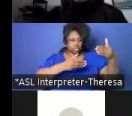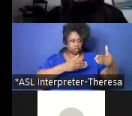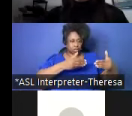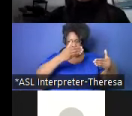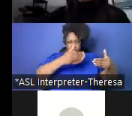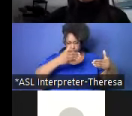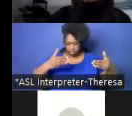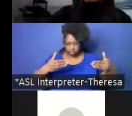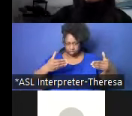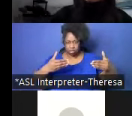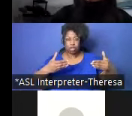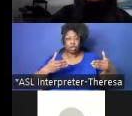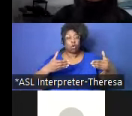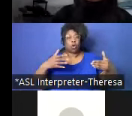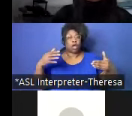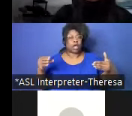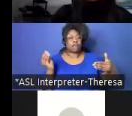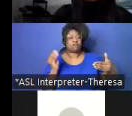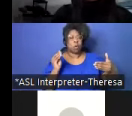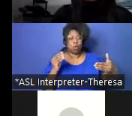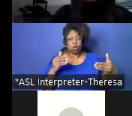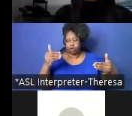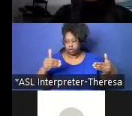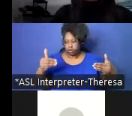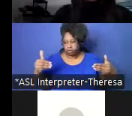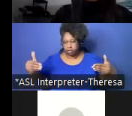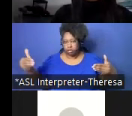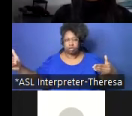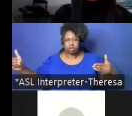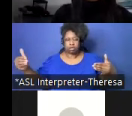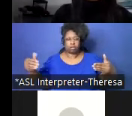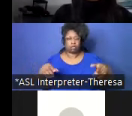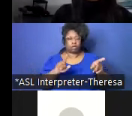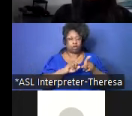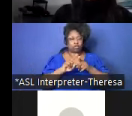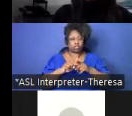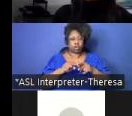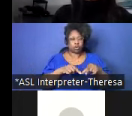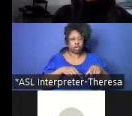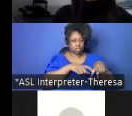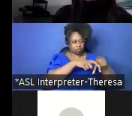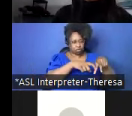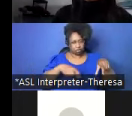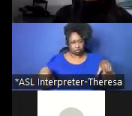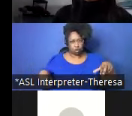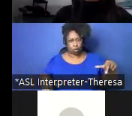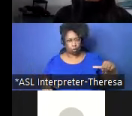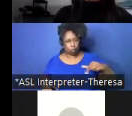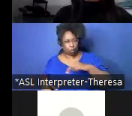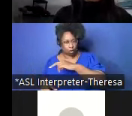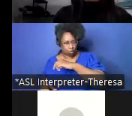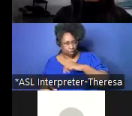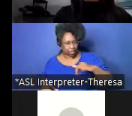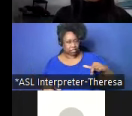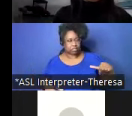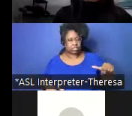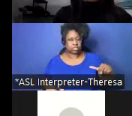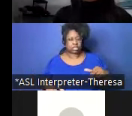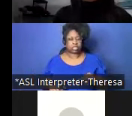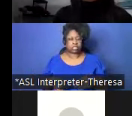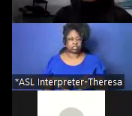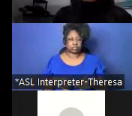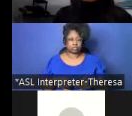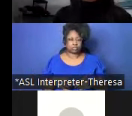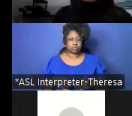expanded riverfront walkways, as we've mentioned before, and also interact with a lot more of the